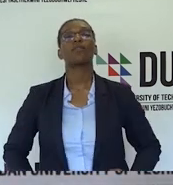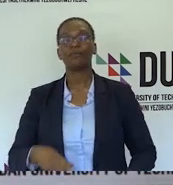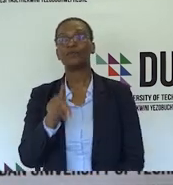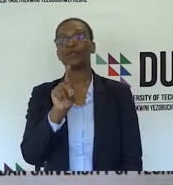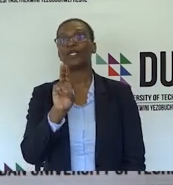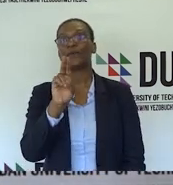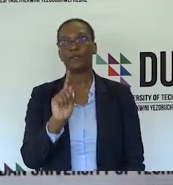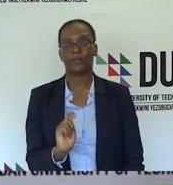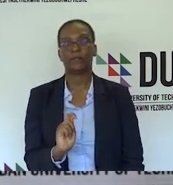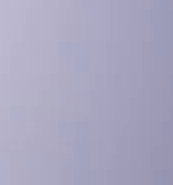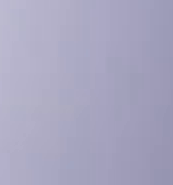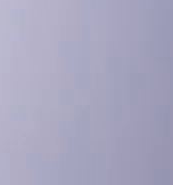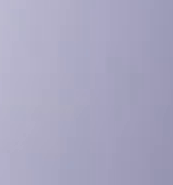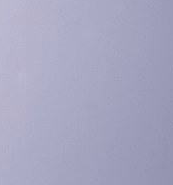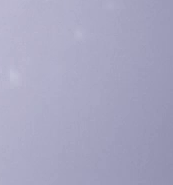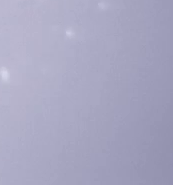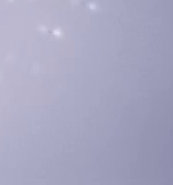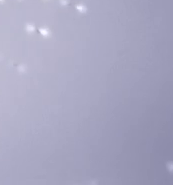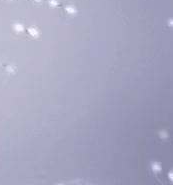DUT.